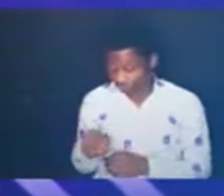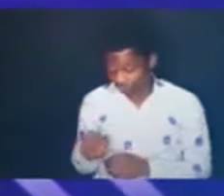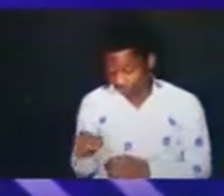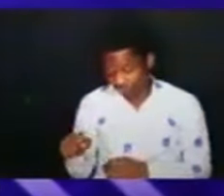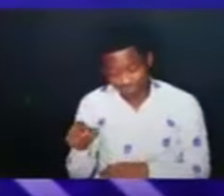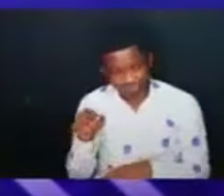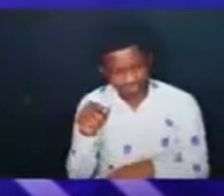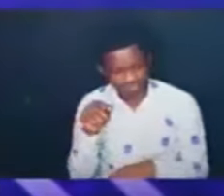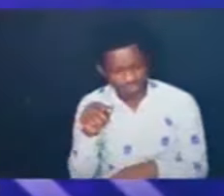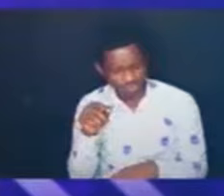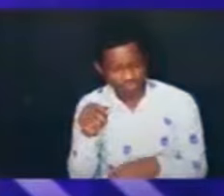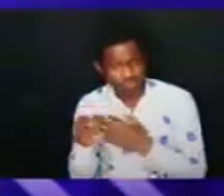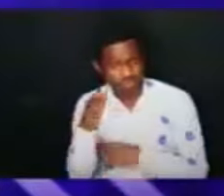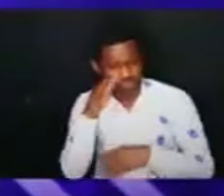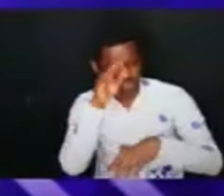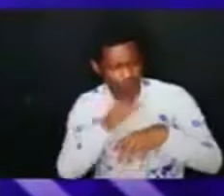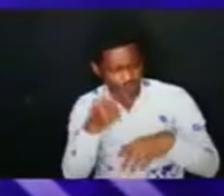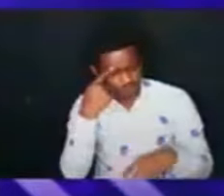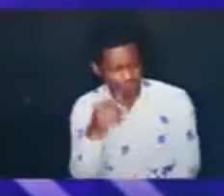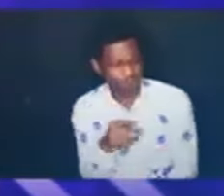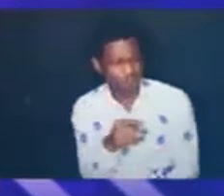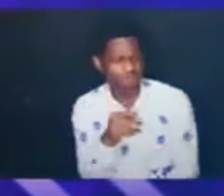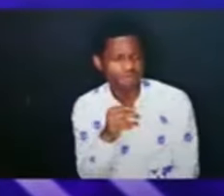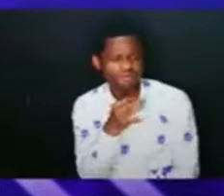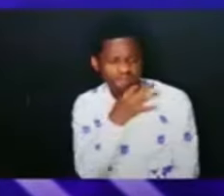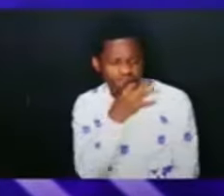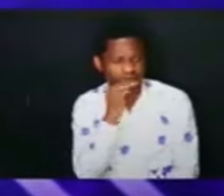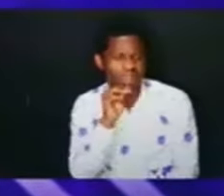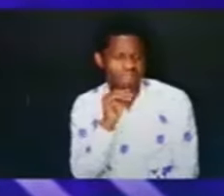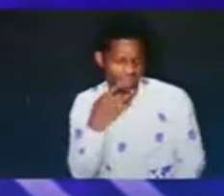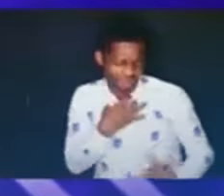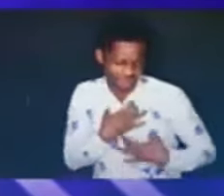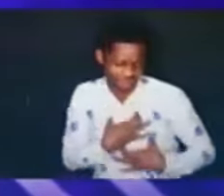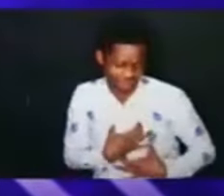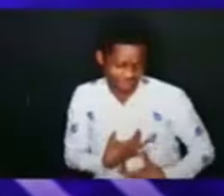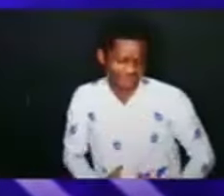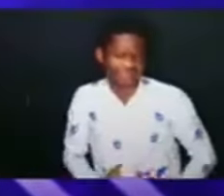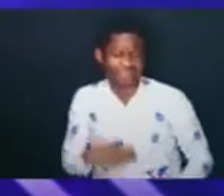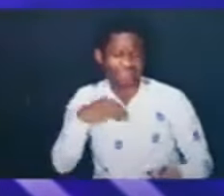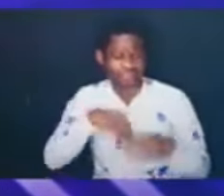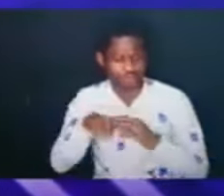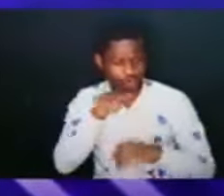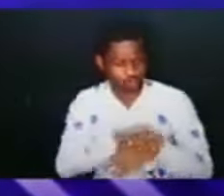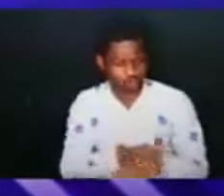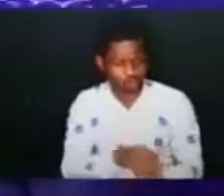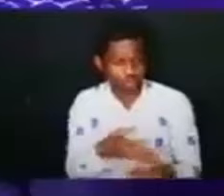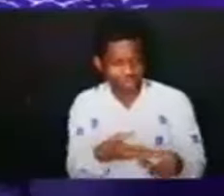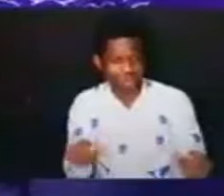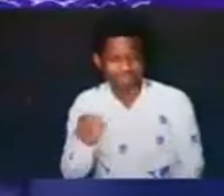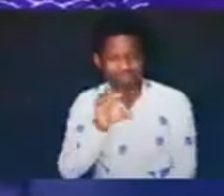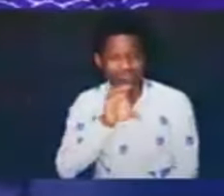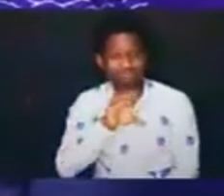a famine on the land of Canaan. Cutting off its food supply. Because of one person.